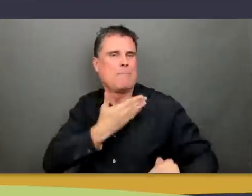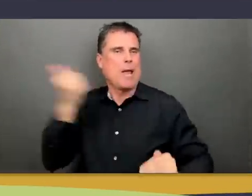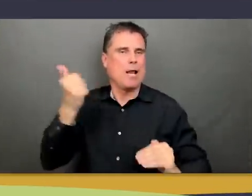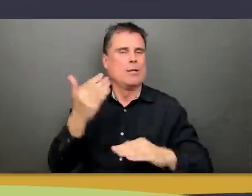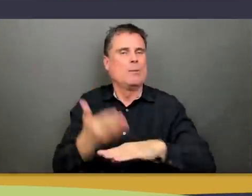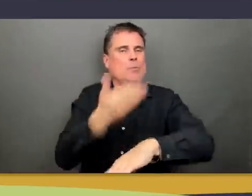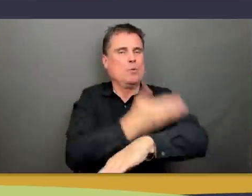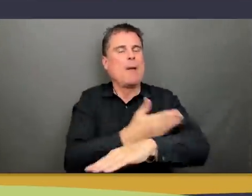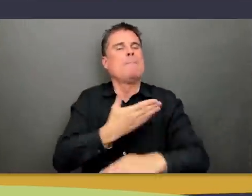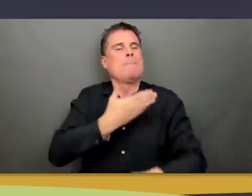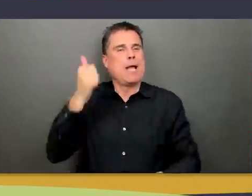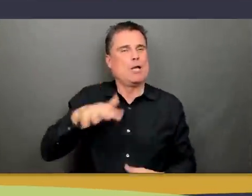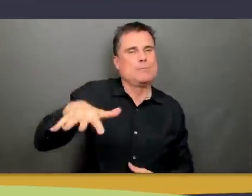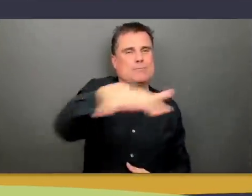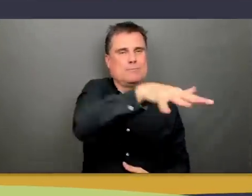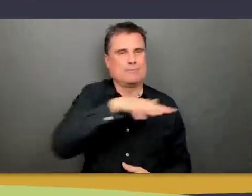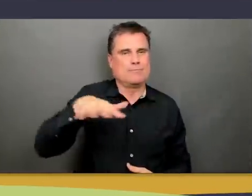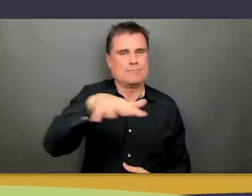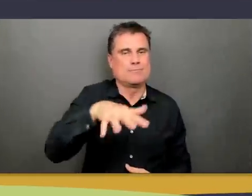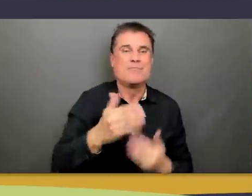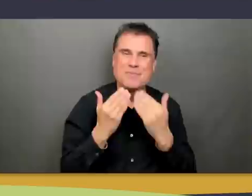leader.